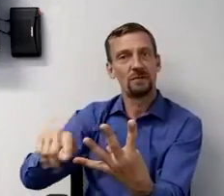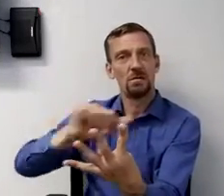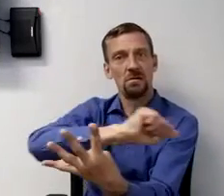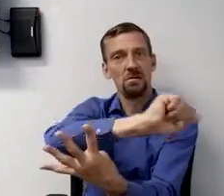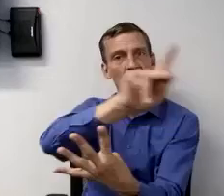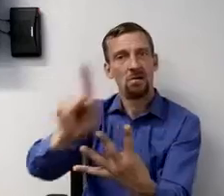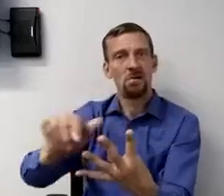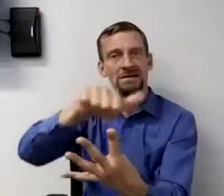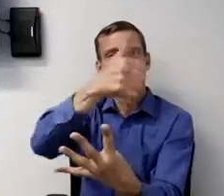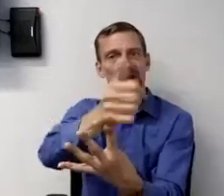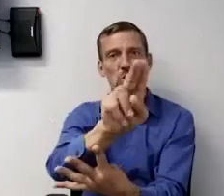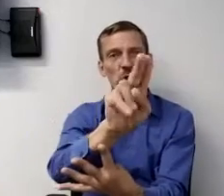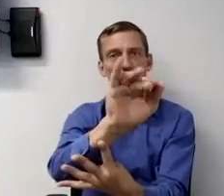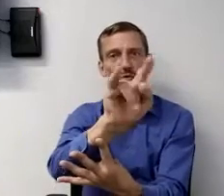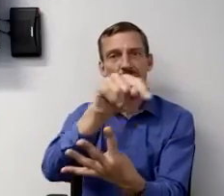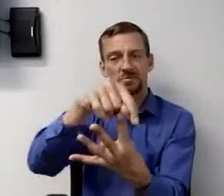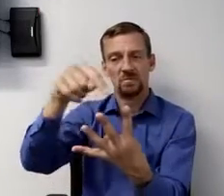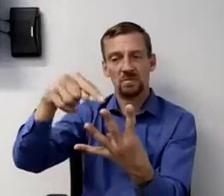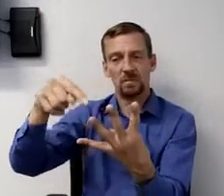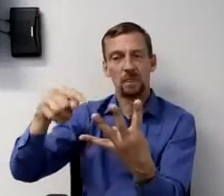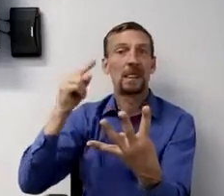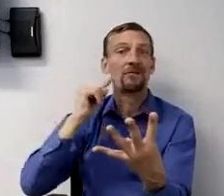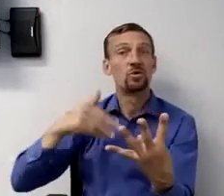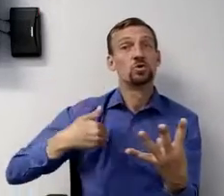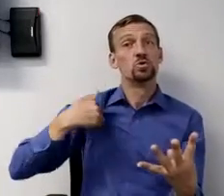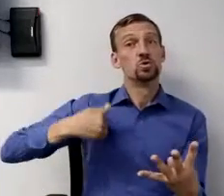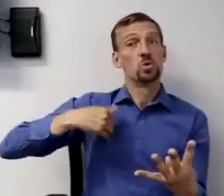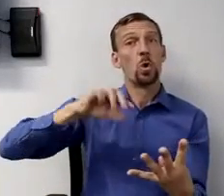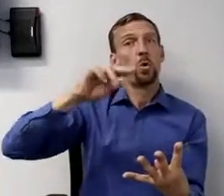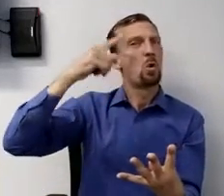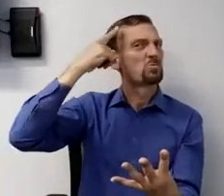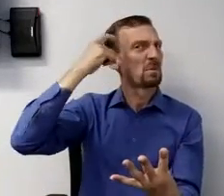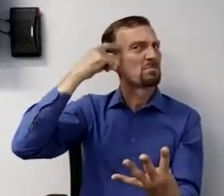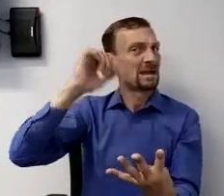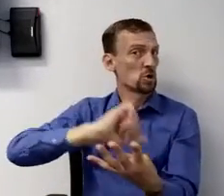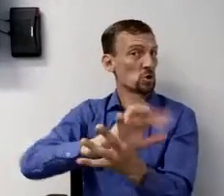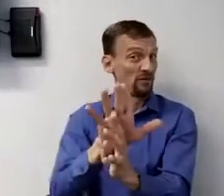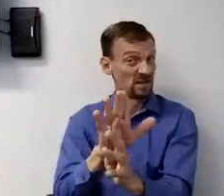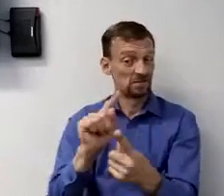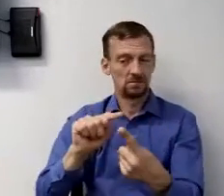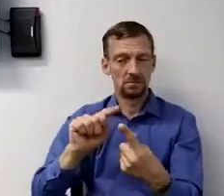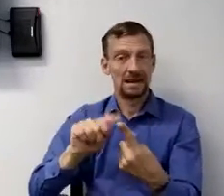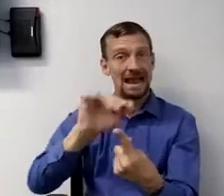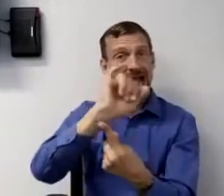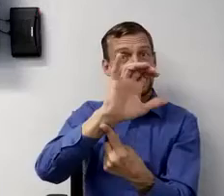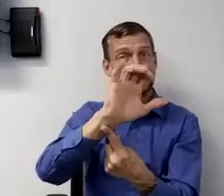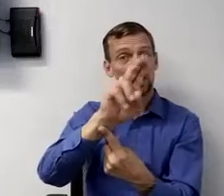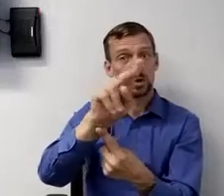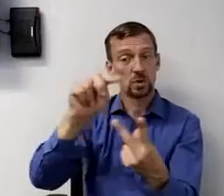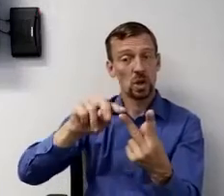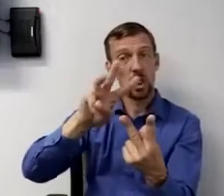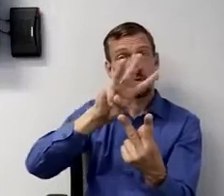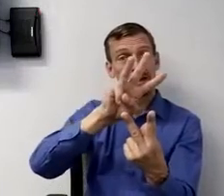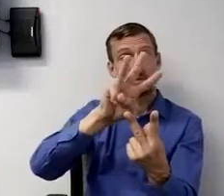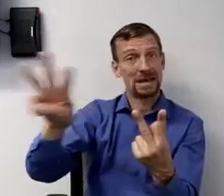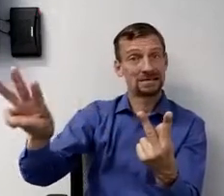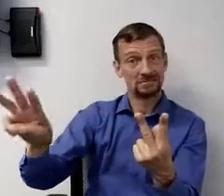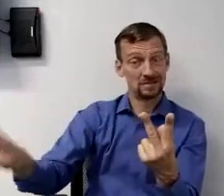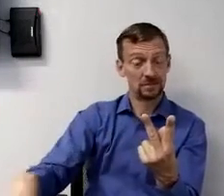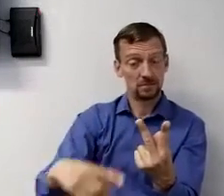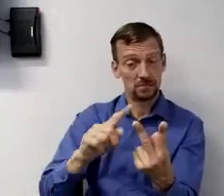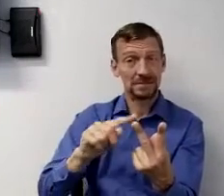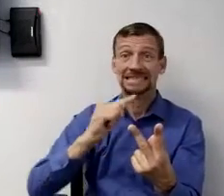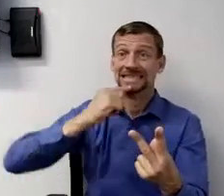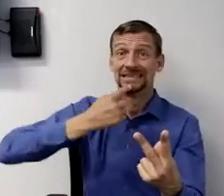COVID patients or those with respiratory suspected COVID. So that's the ICU, 3 West, which is our